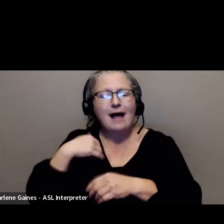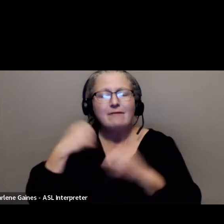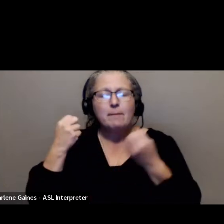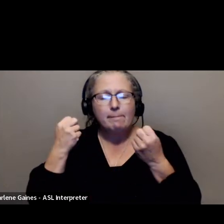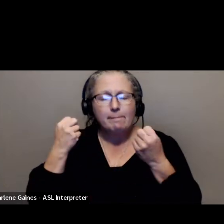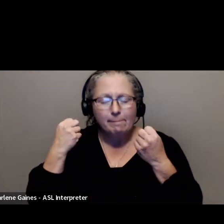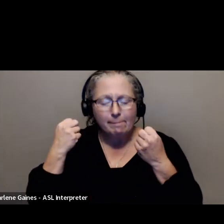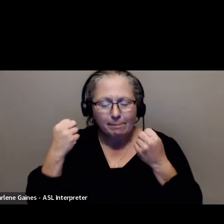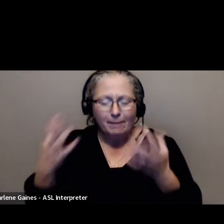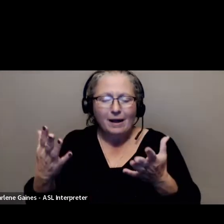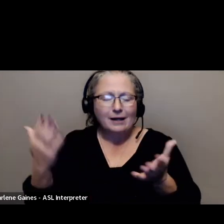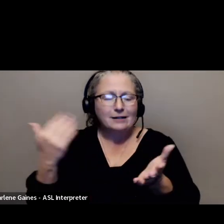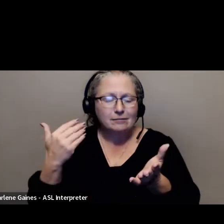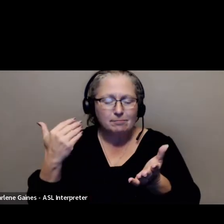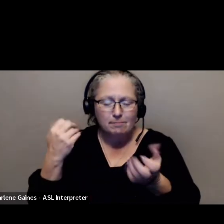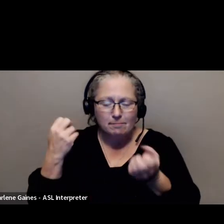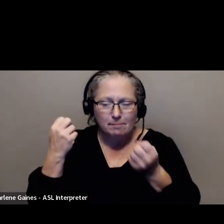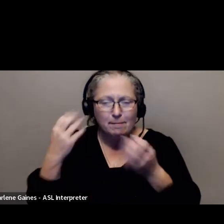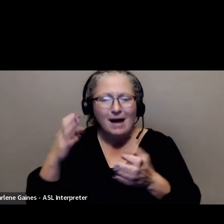countless